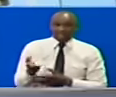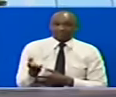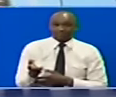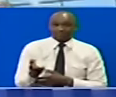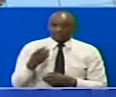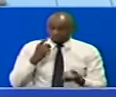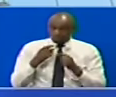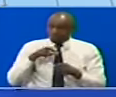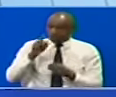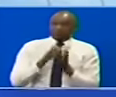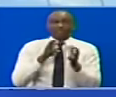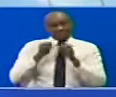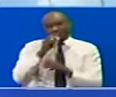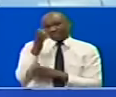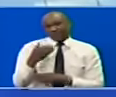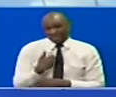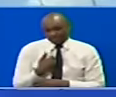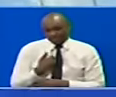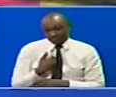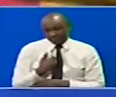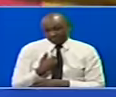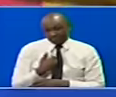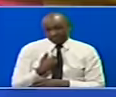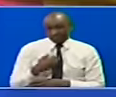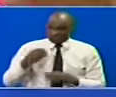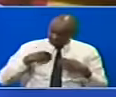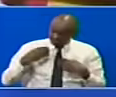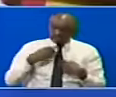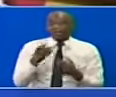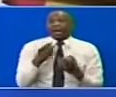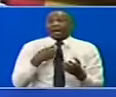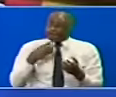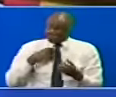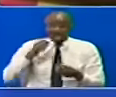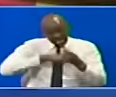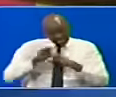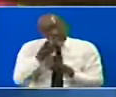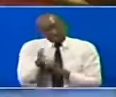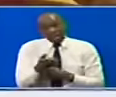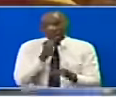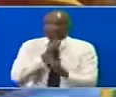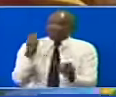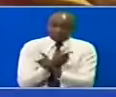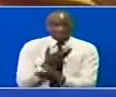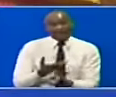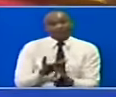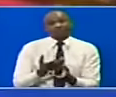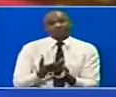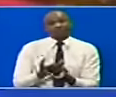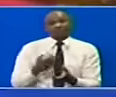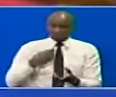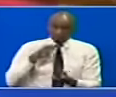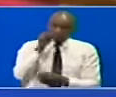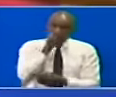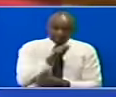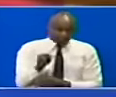work with the management that we have here. So I'm not going to be very idle. I'll still be active. I'll still also play my golf. And